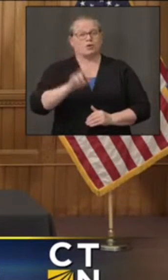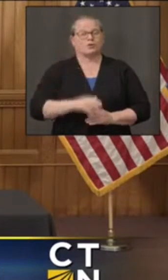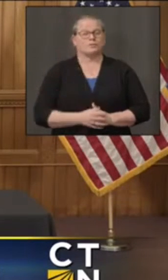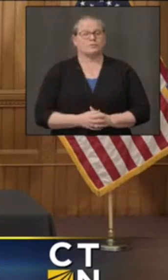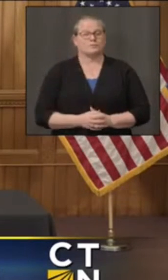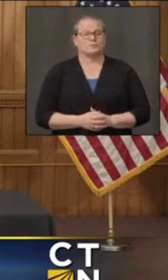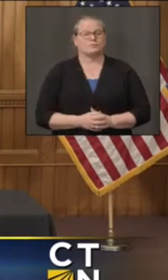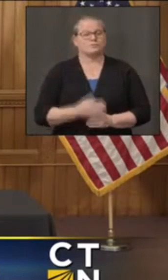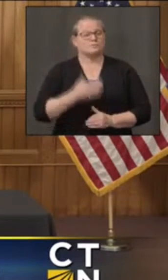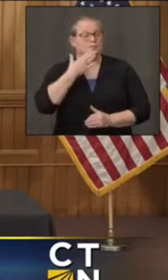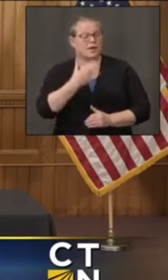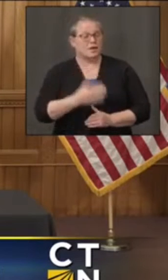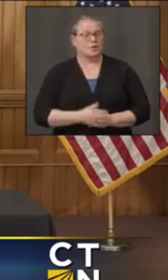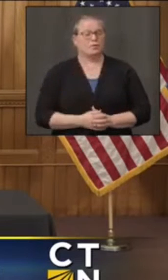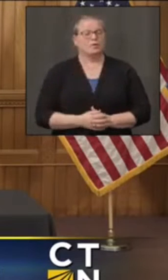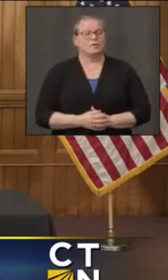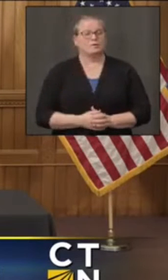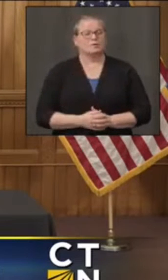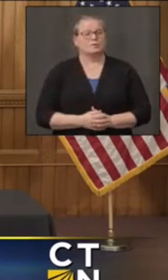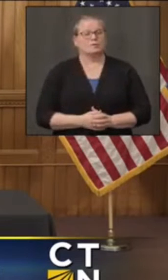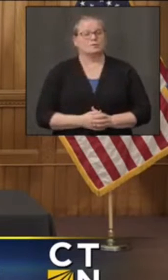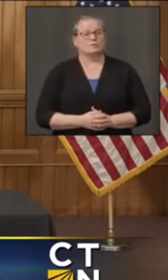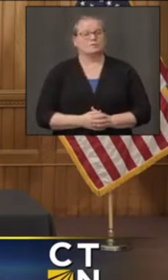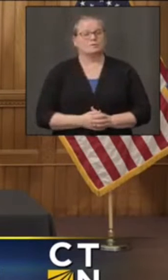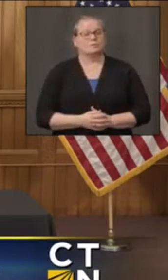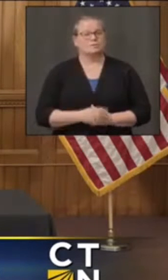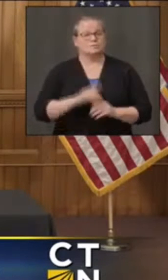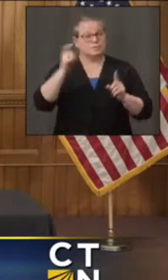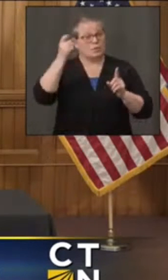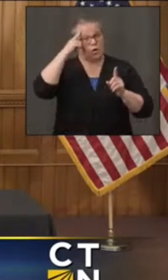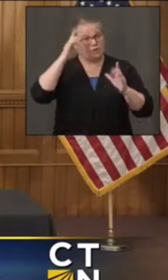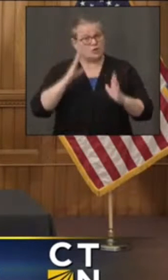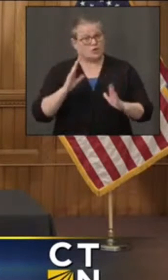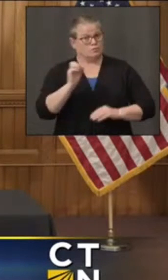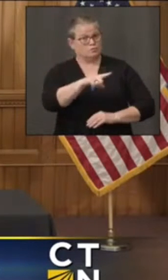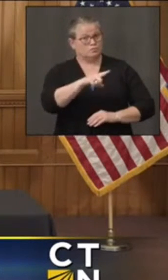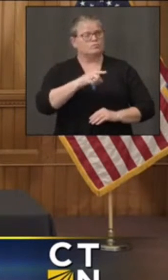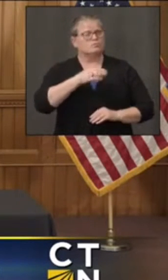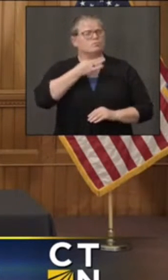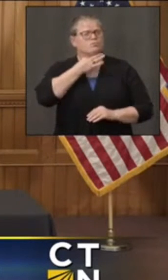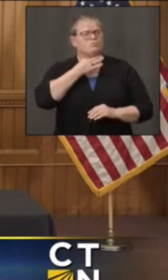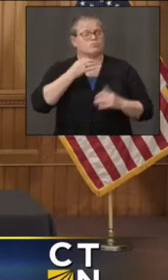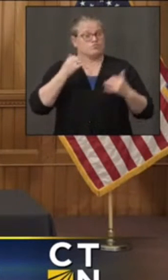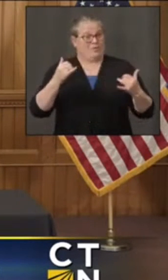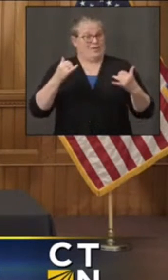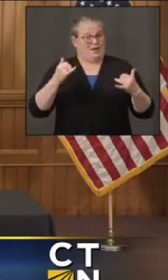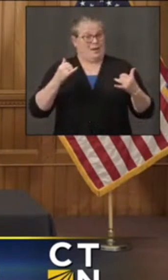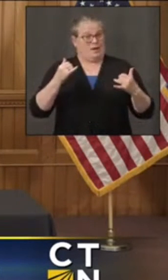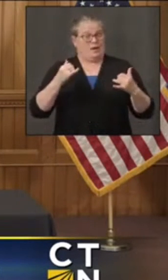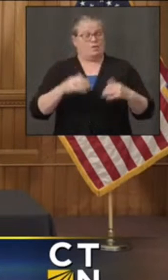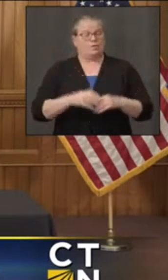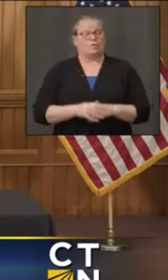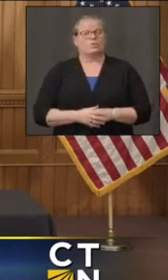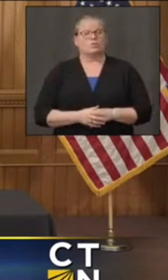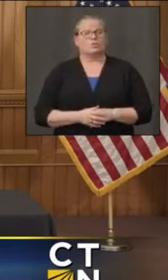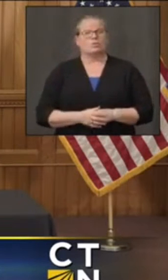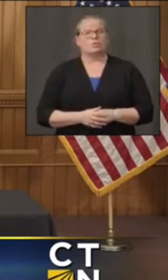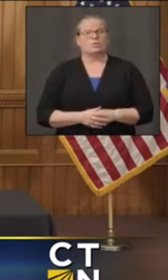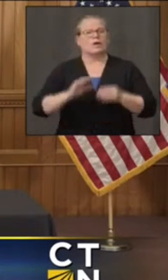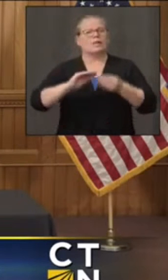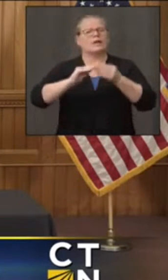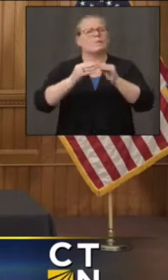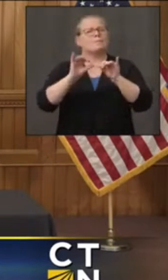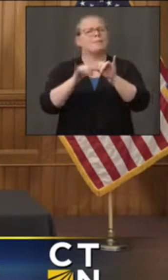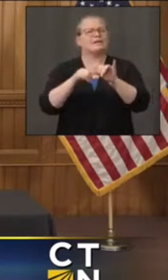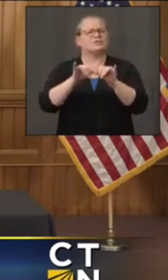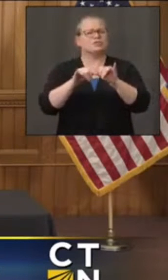Thanks, Max. Governor, right now, with the current metrics, you're using the 10